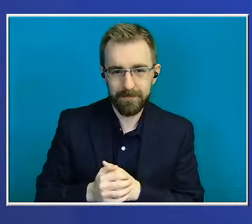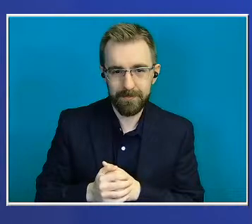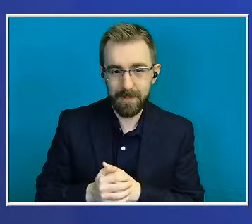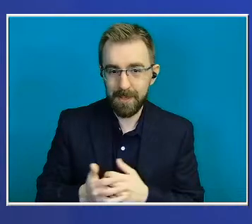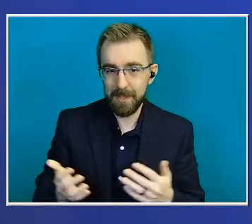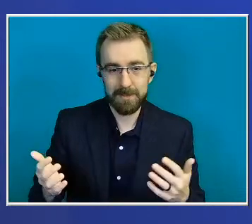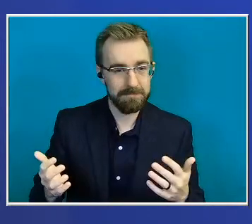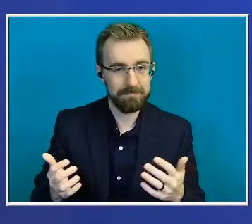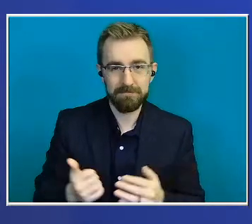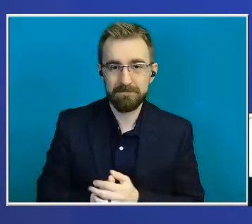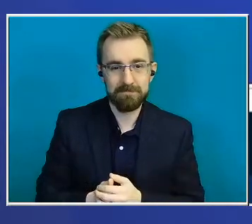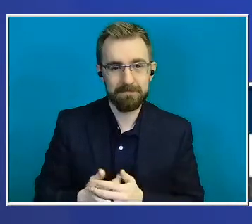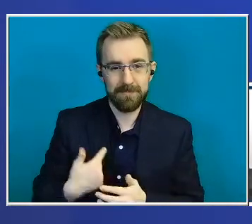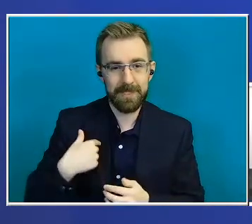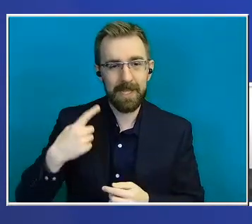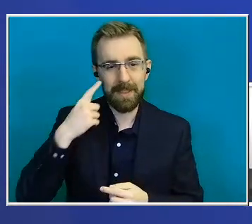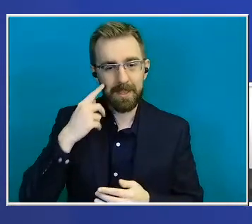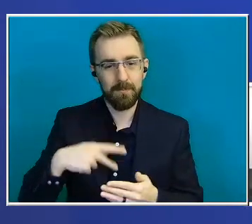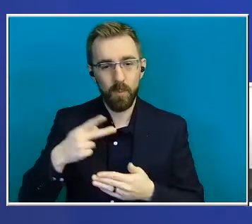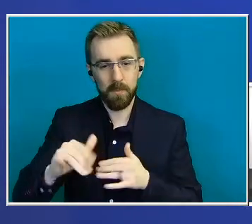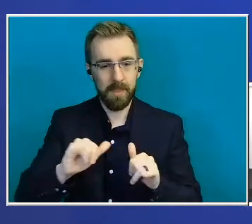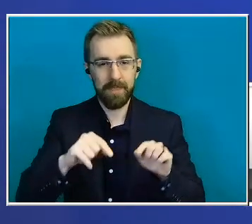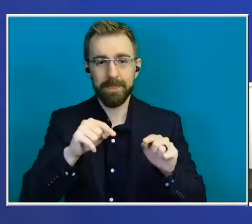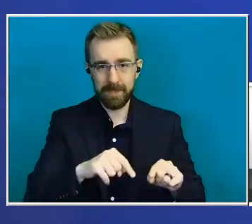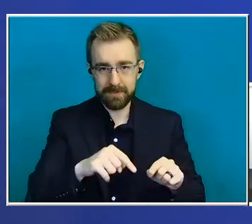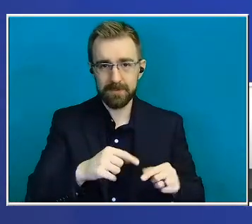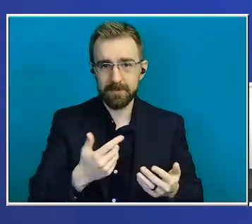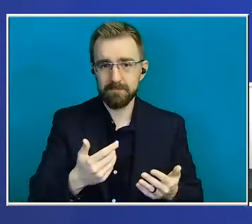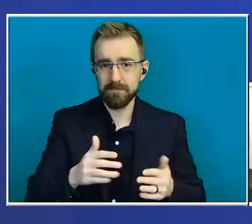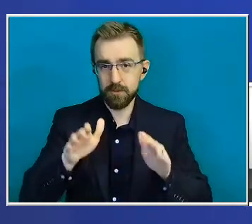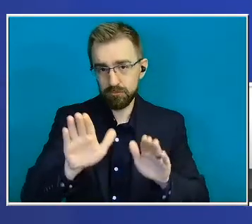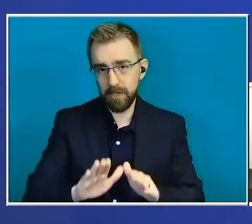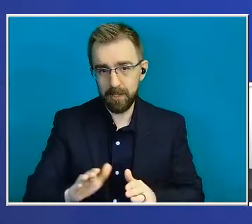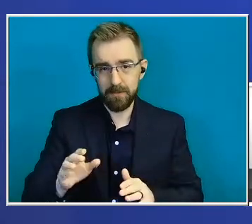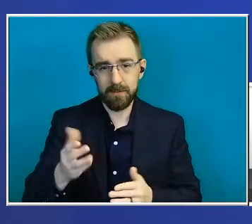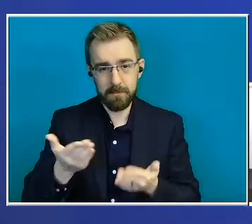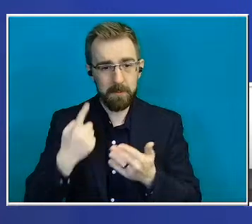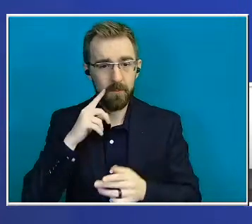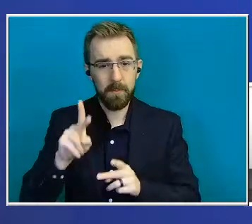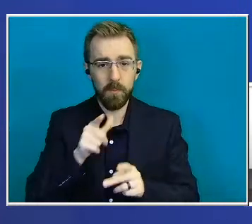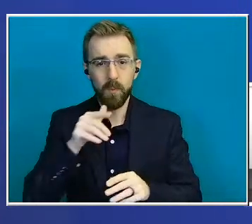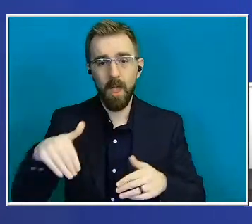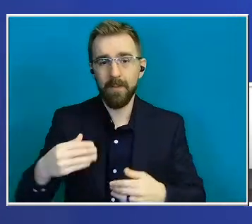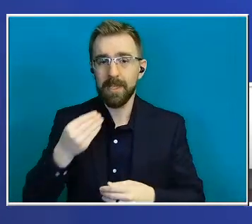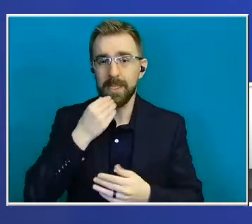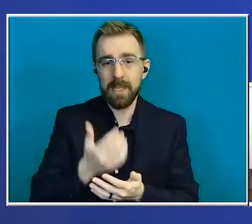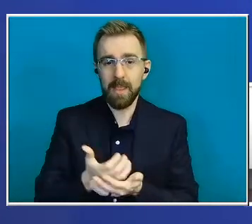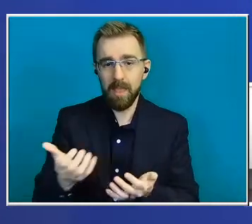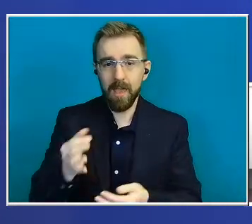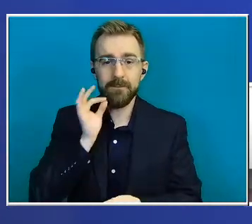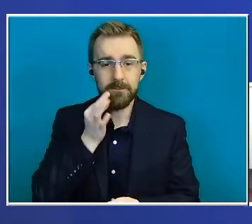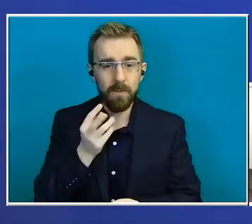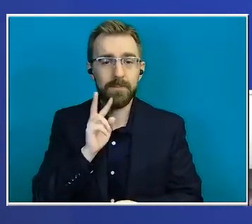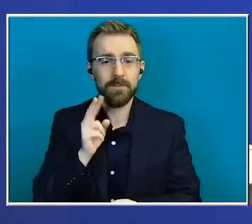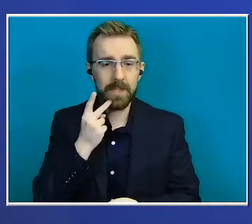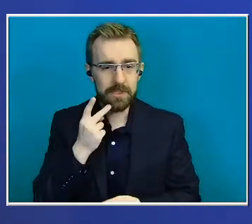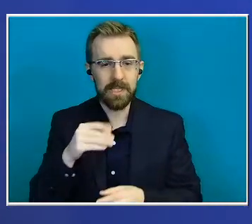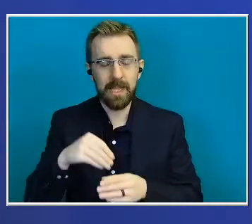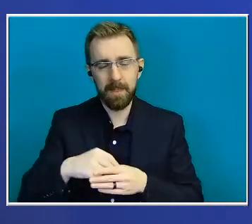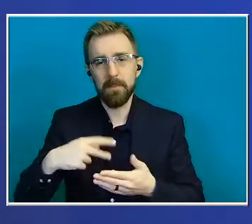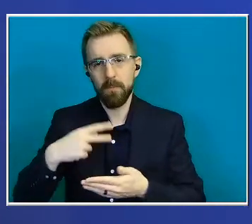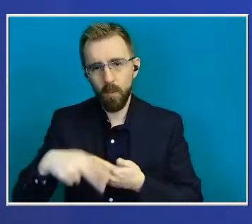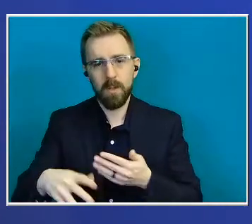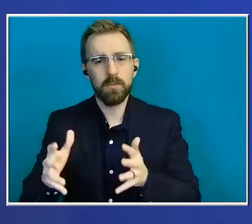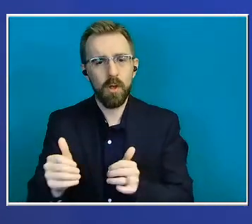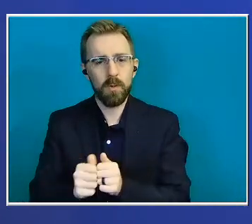I think programs like this are great, especially for people who may have not really eaten a lot of fruits and veggies. I know while in the program talking to people